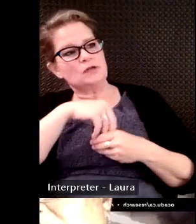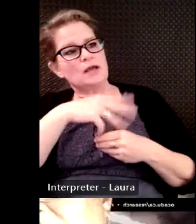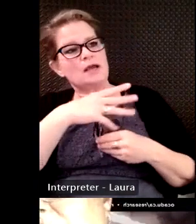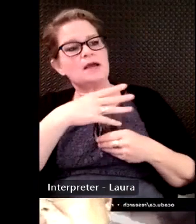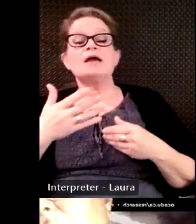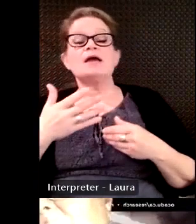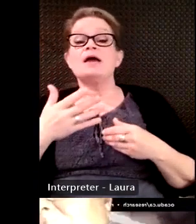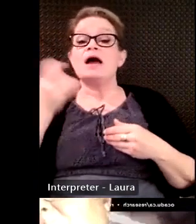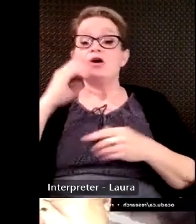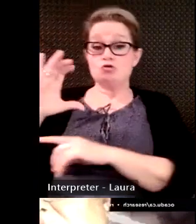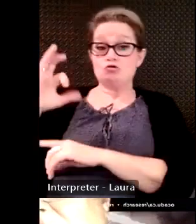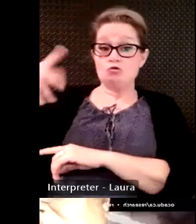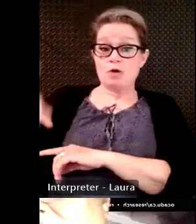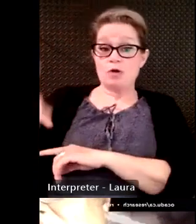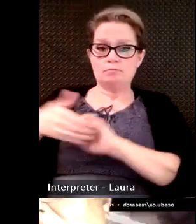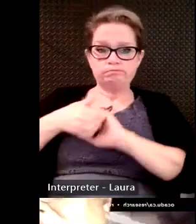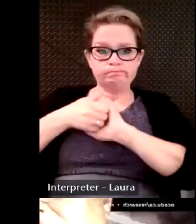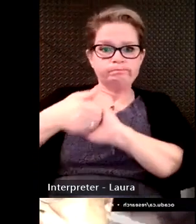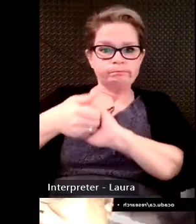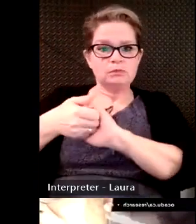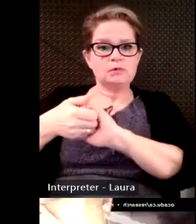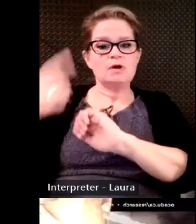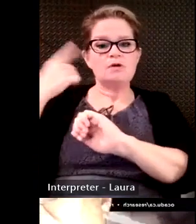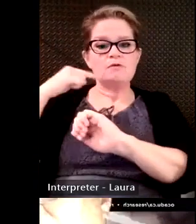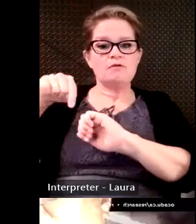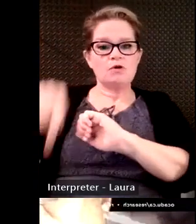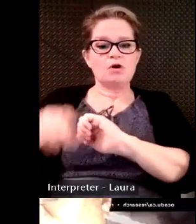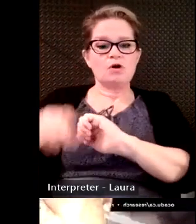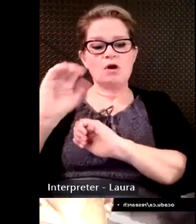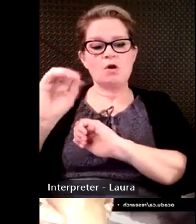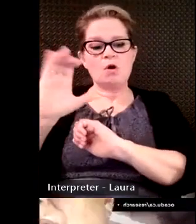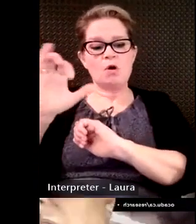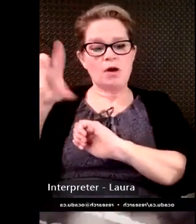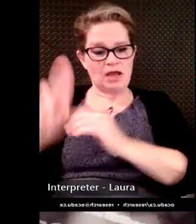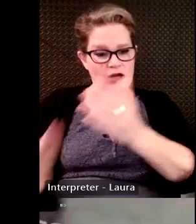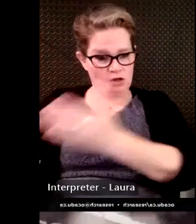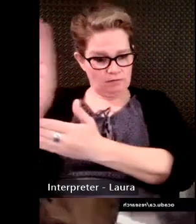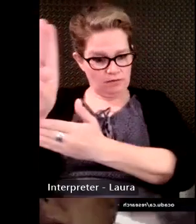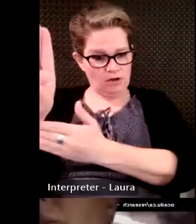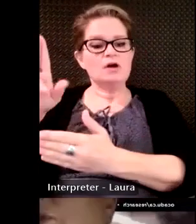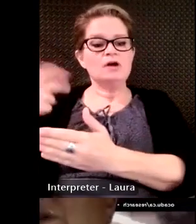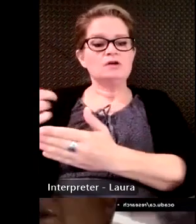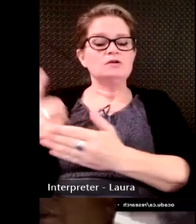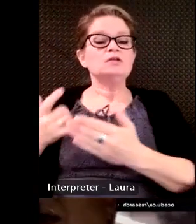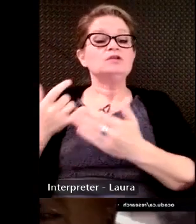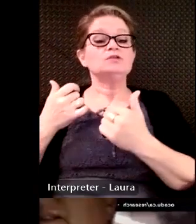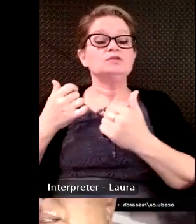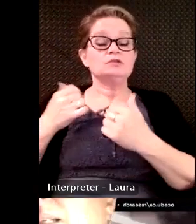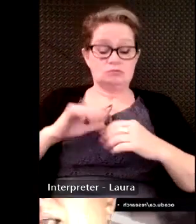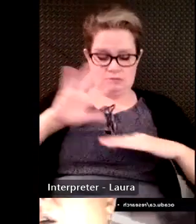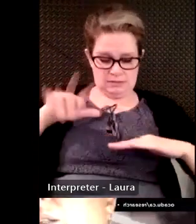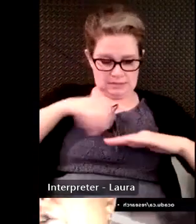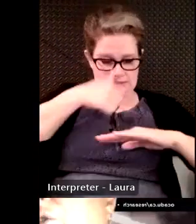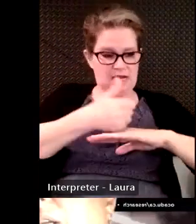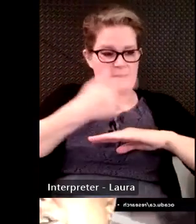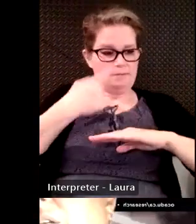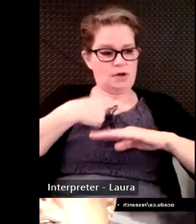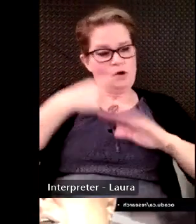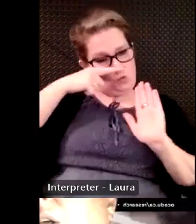University's academic and strategic plan as it seeks to animate a research hub for creative critical practices and